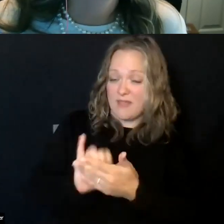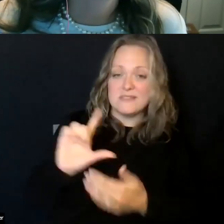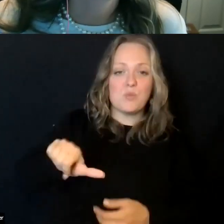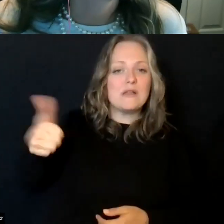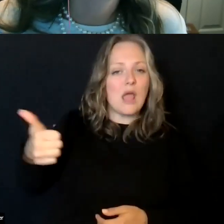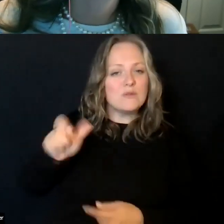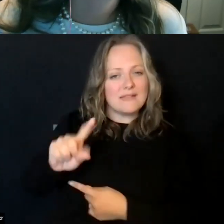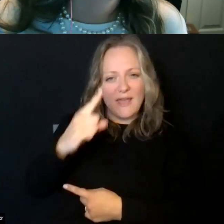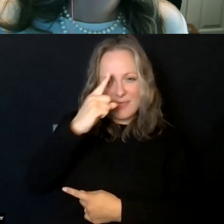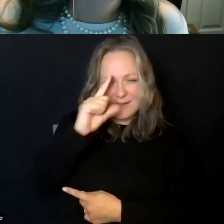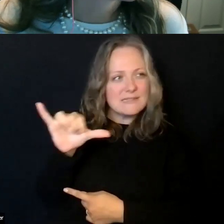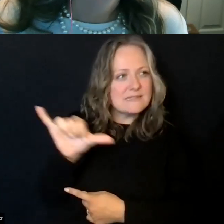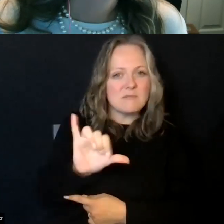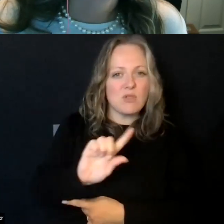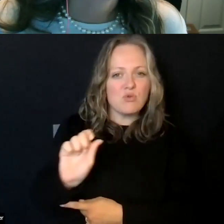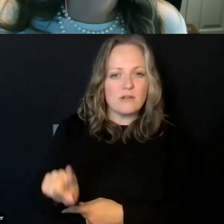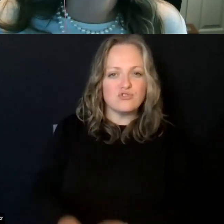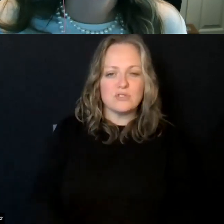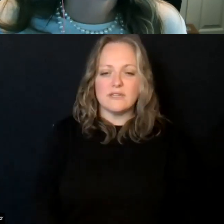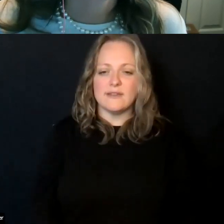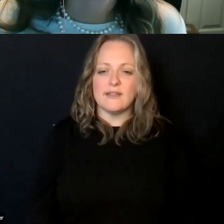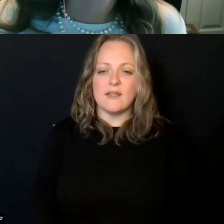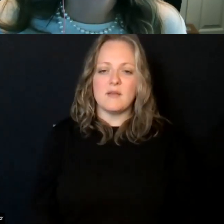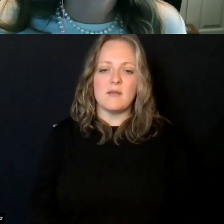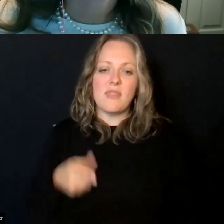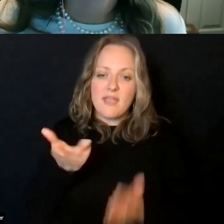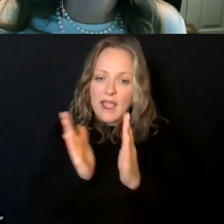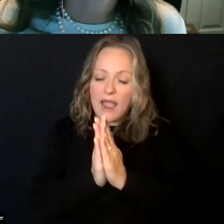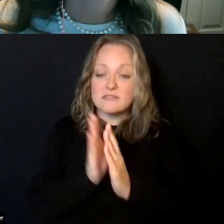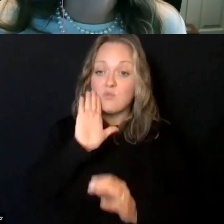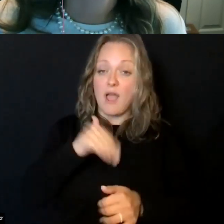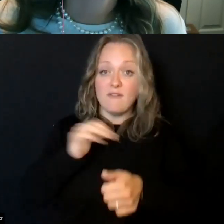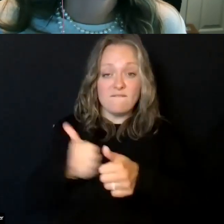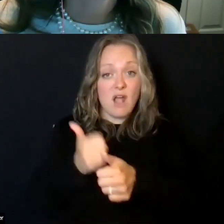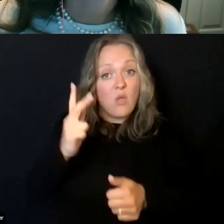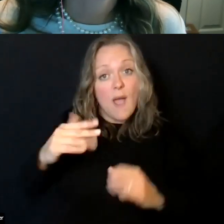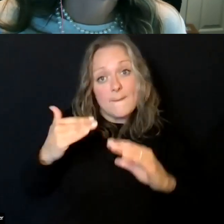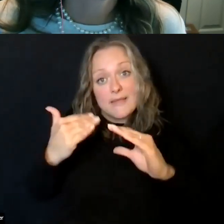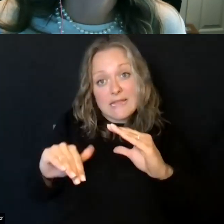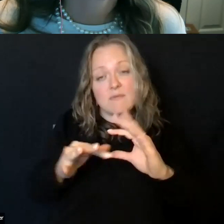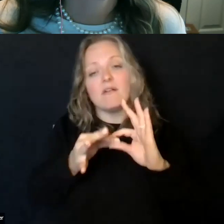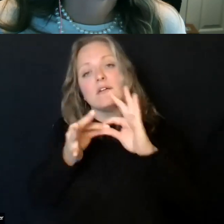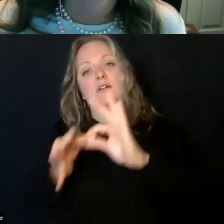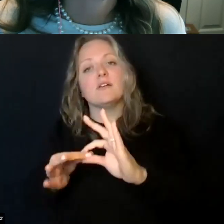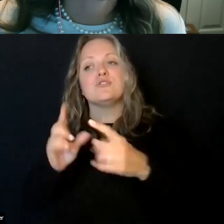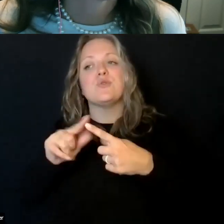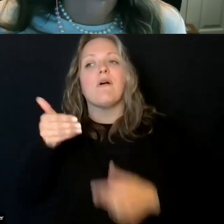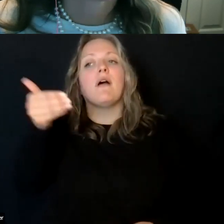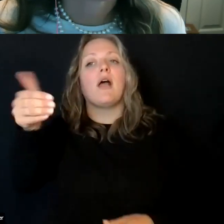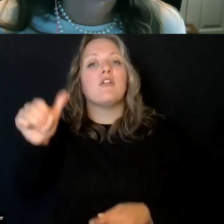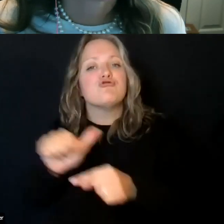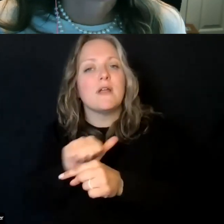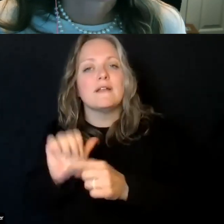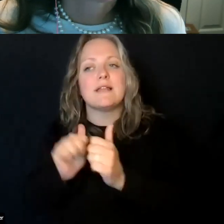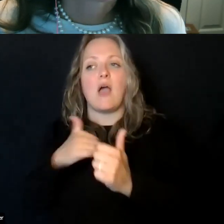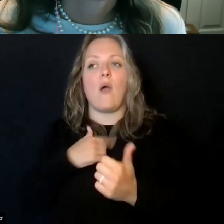it's along the same lines, they asked if there's going to be a follow-up email in reference to the upcoming trainings and ways to